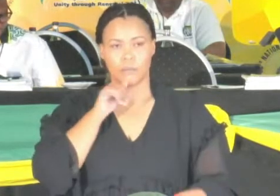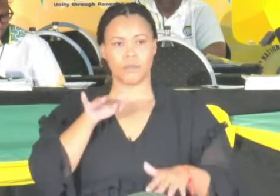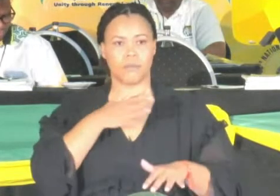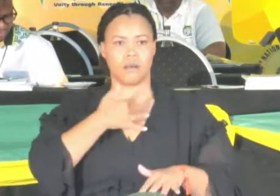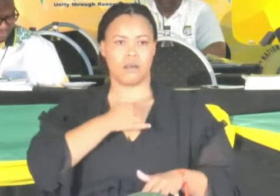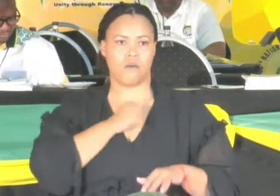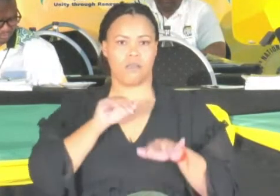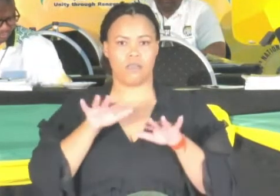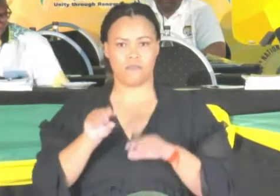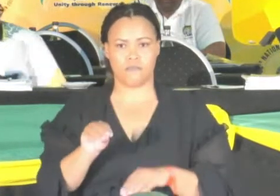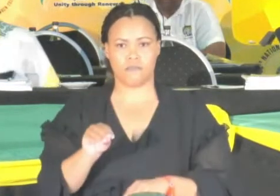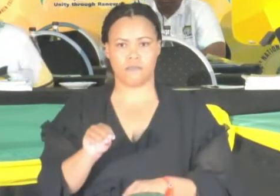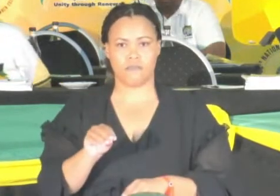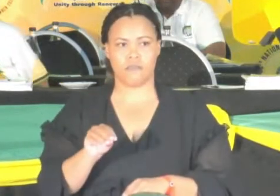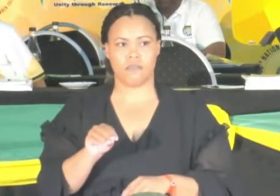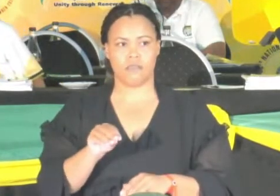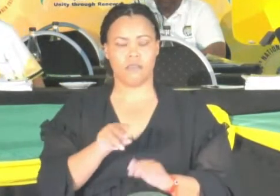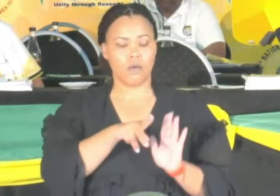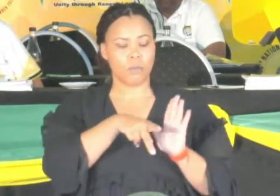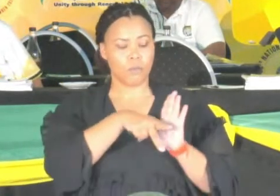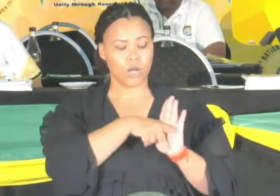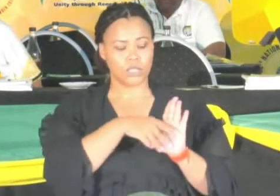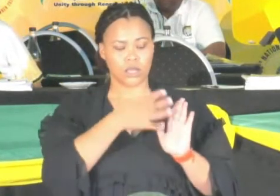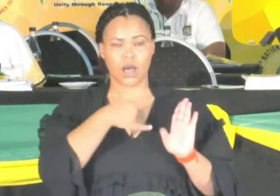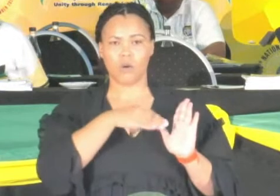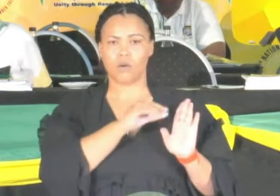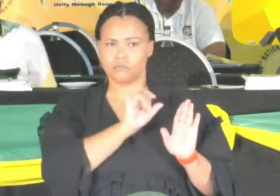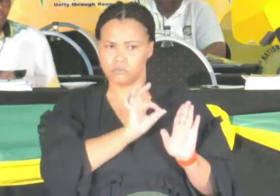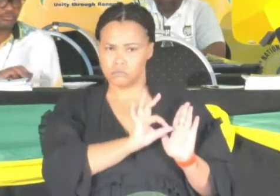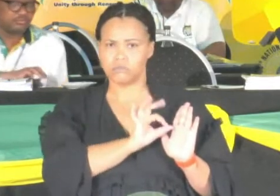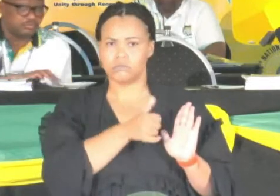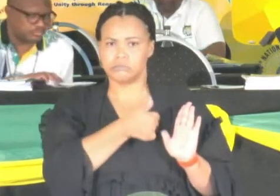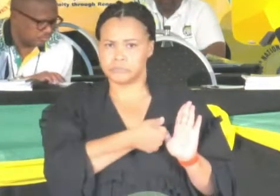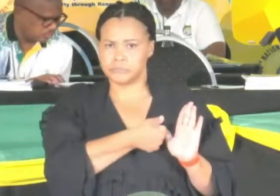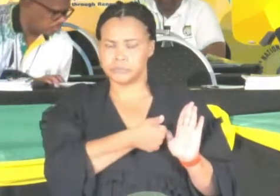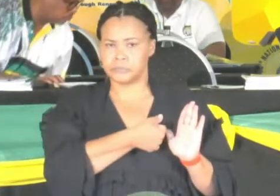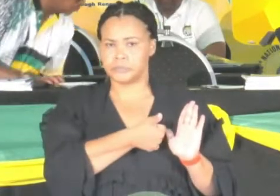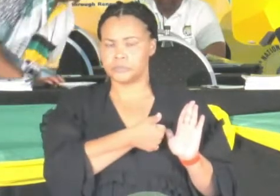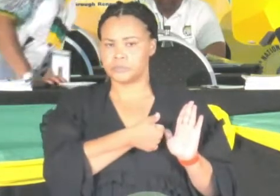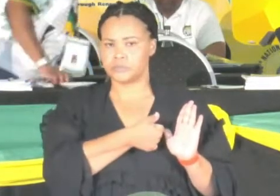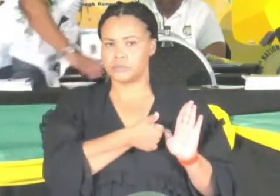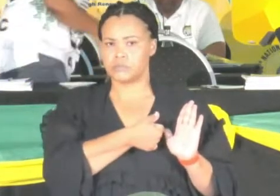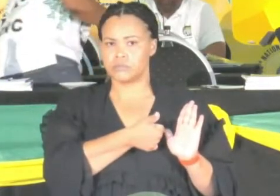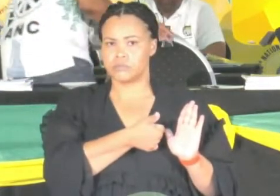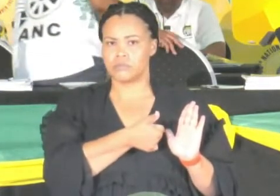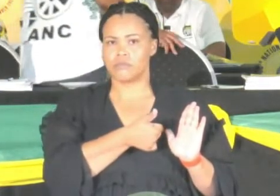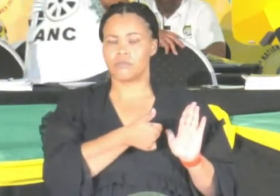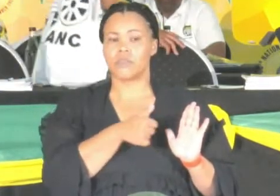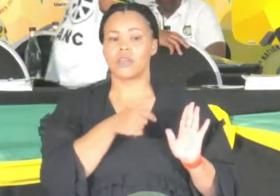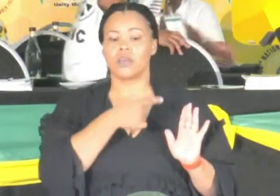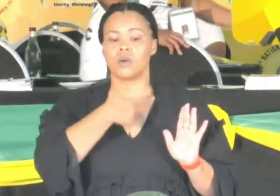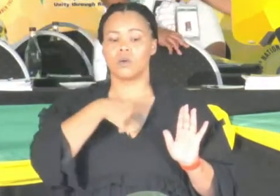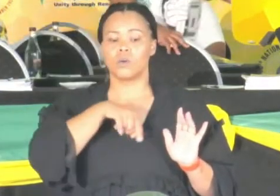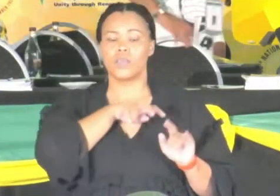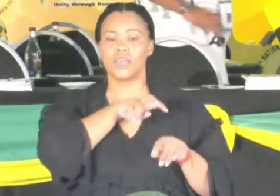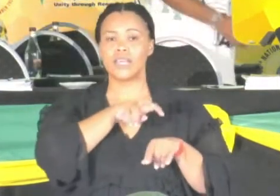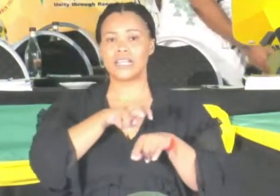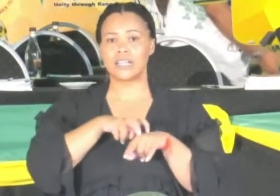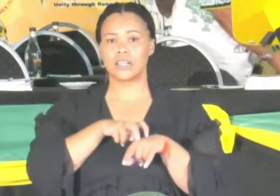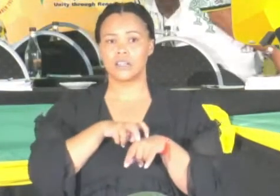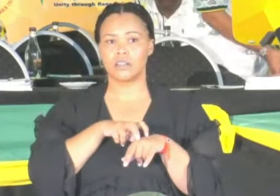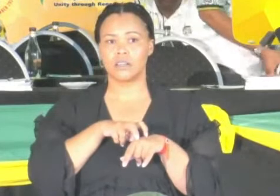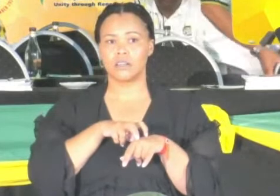Where our policies remain relevant and appropriate, we need to be more